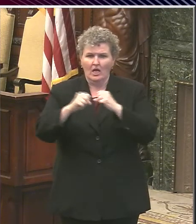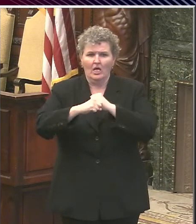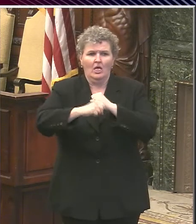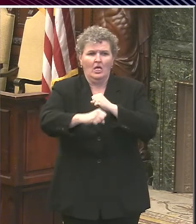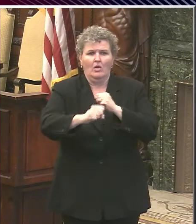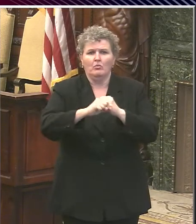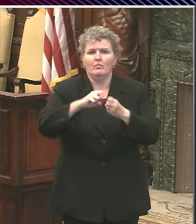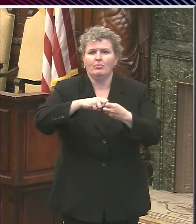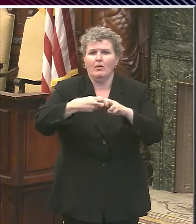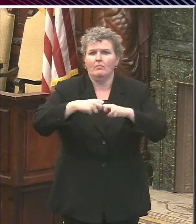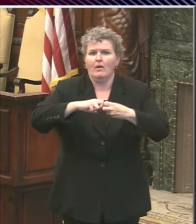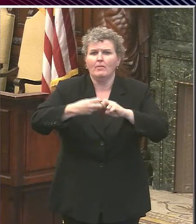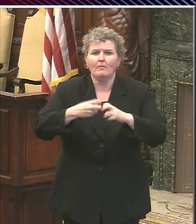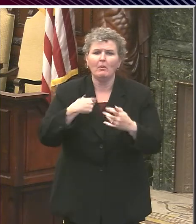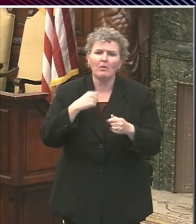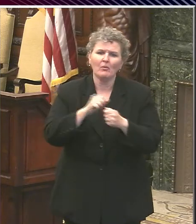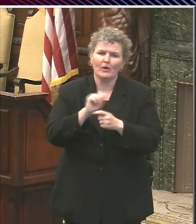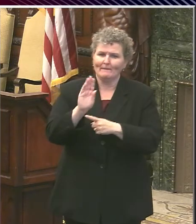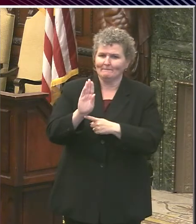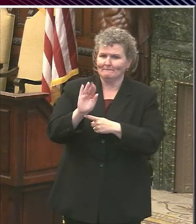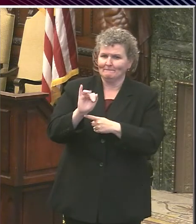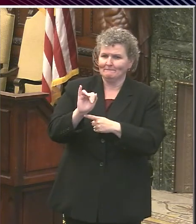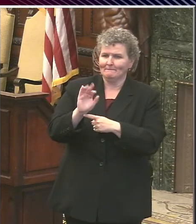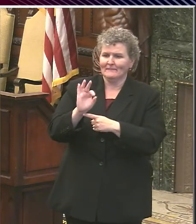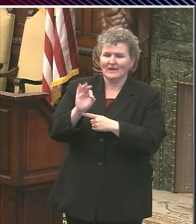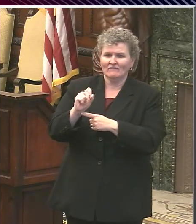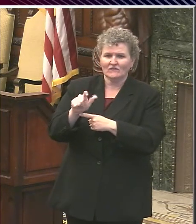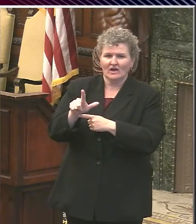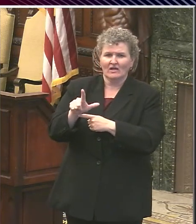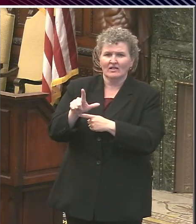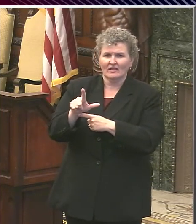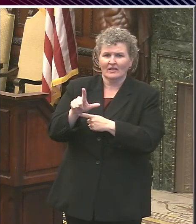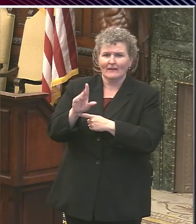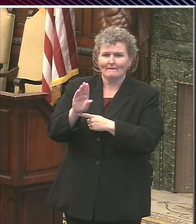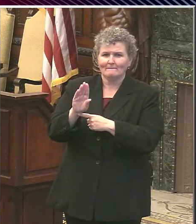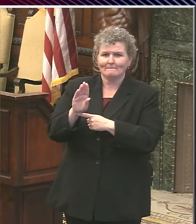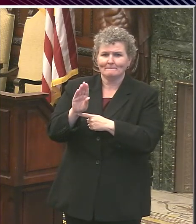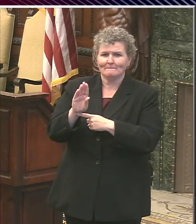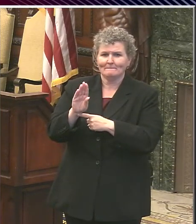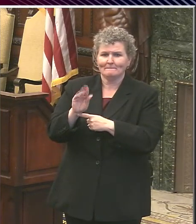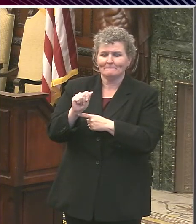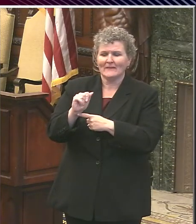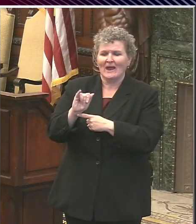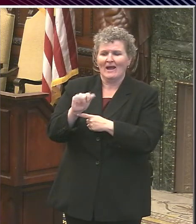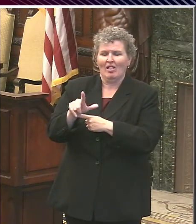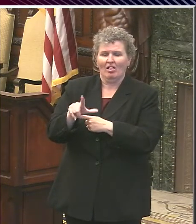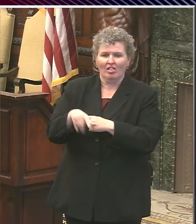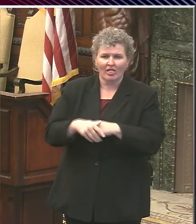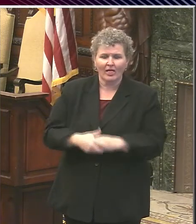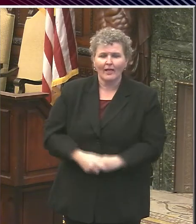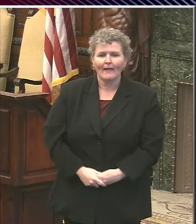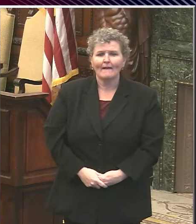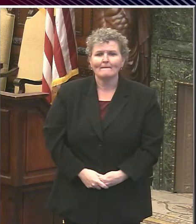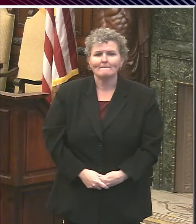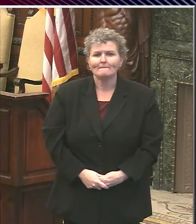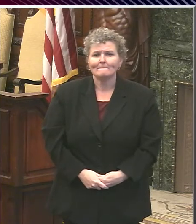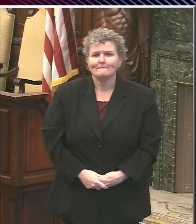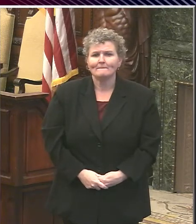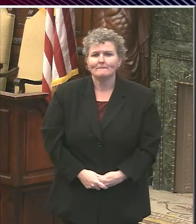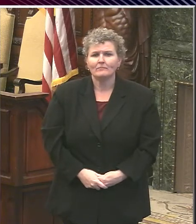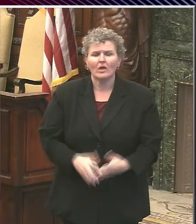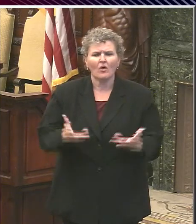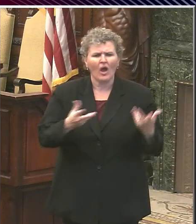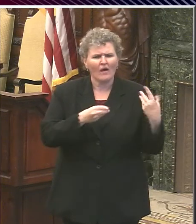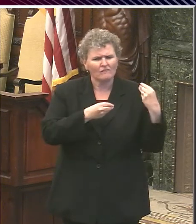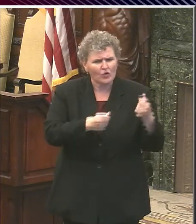make bail than normal. The last question I have for you, Mayor, the flow of guns to Philadelphia, gun laws haven't been